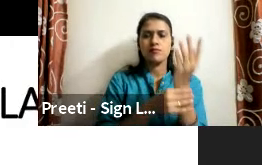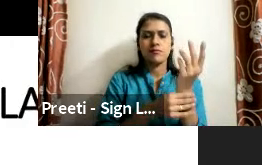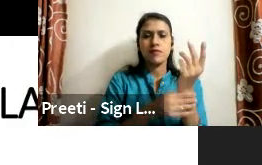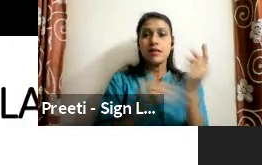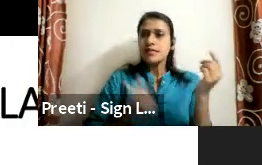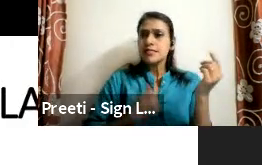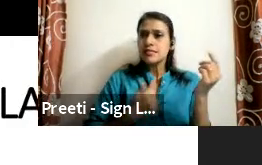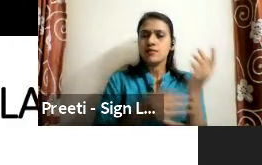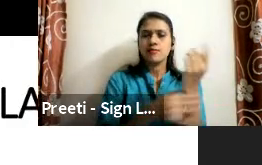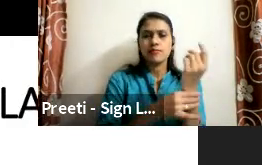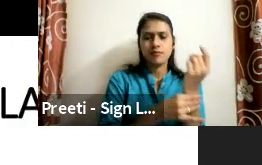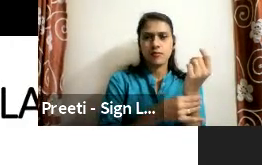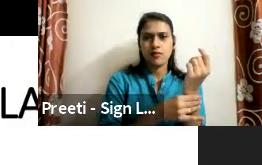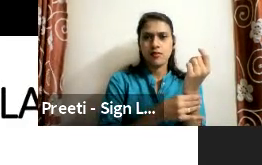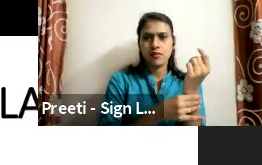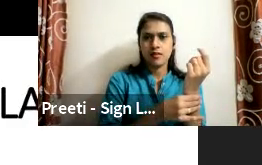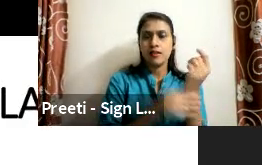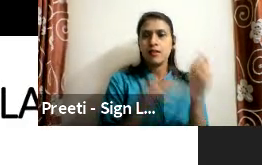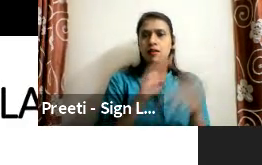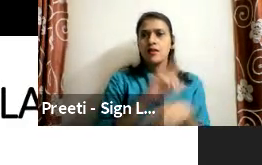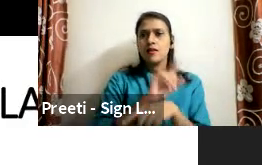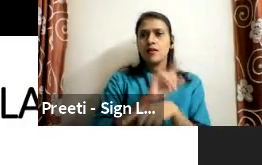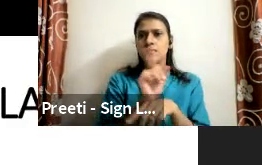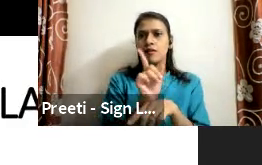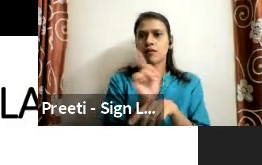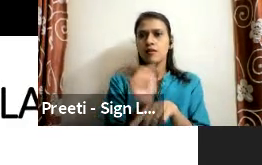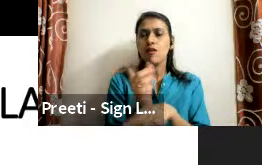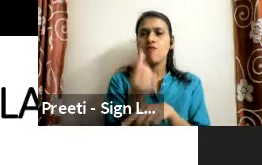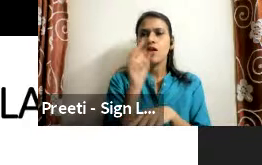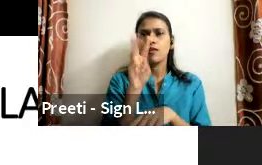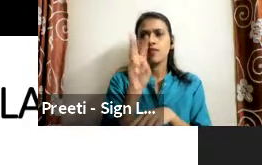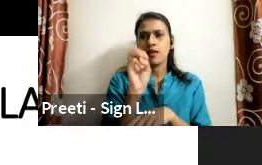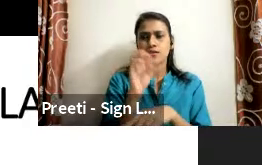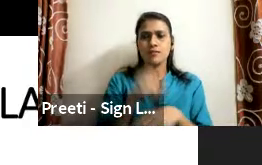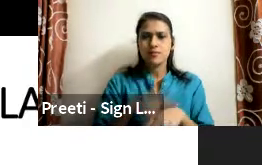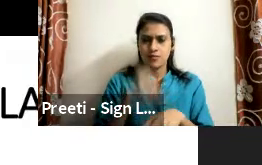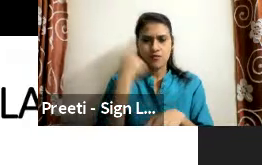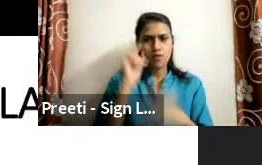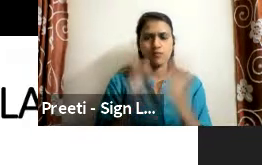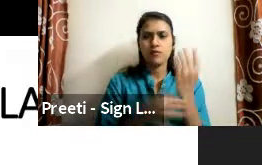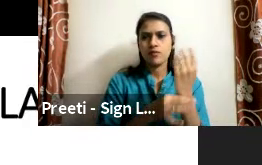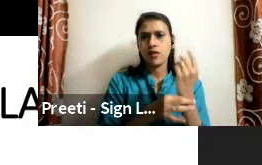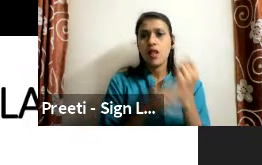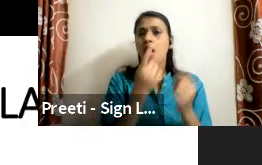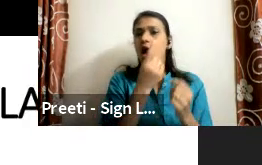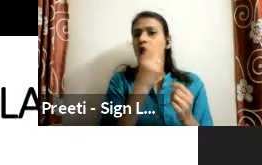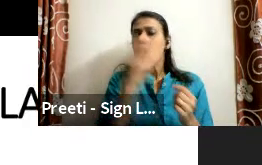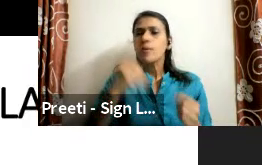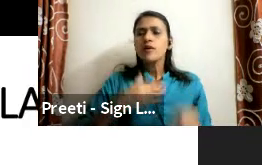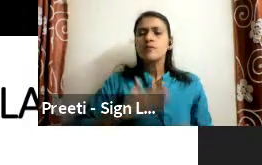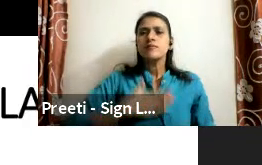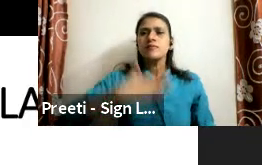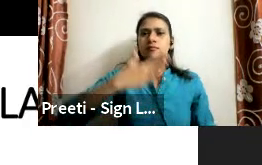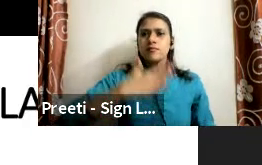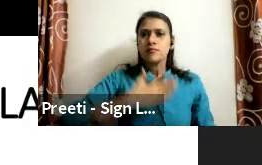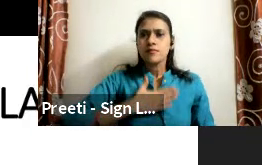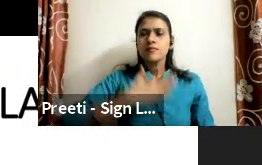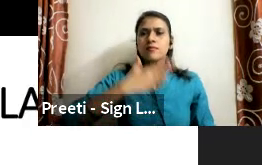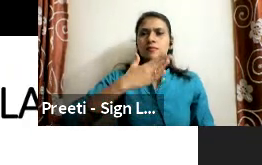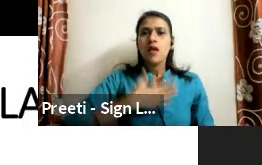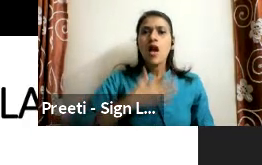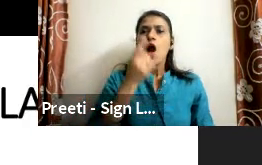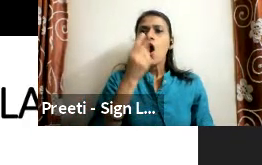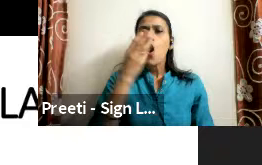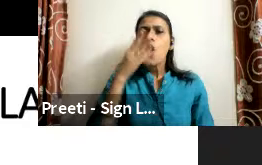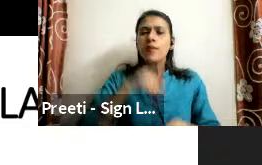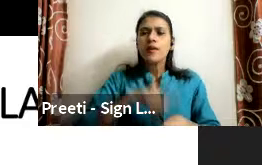your wrist and record it. You can similarly watch out for number of breaths you take in a minute, which is